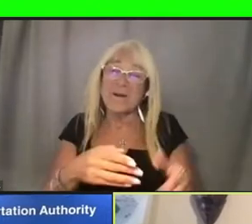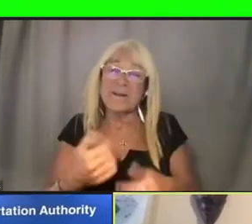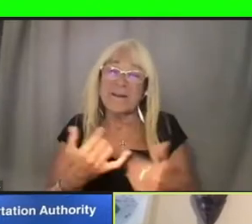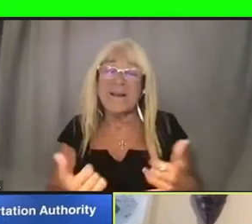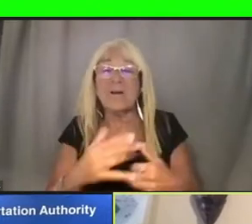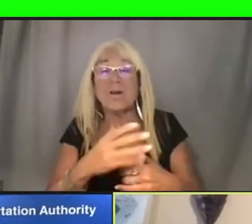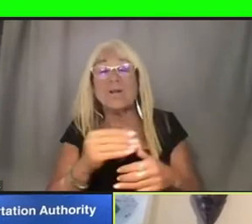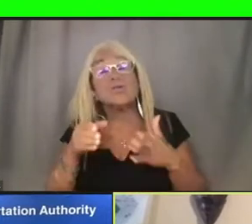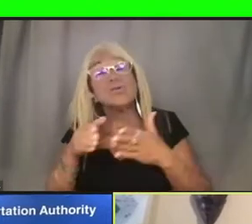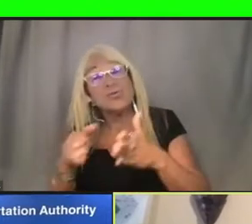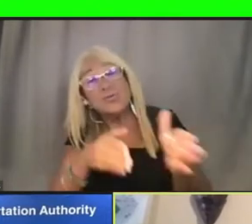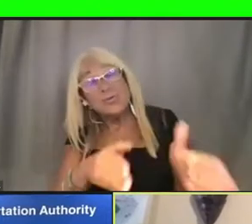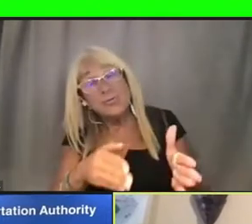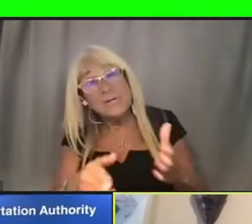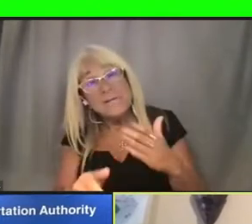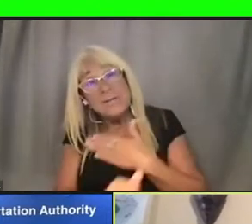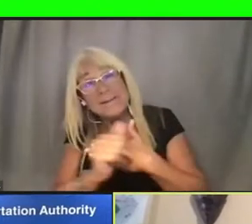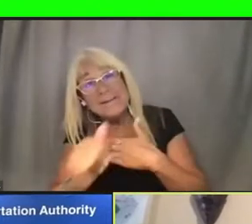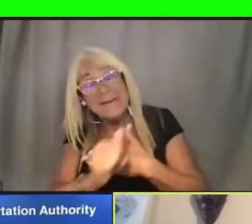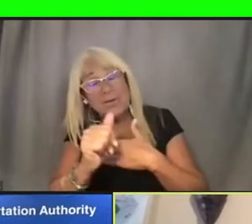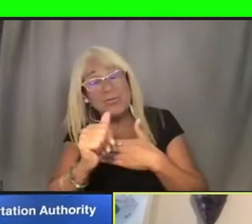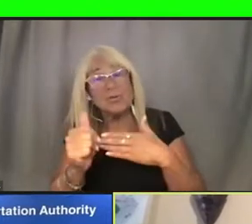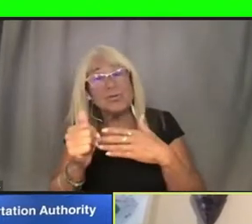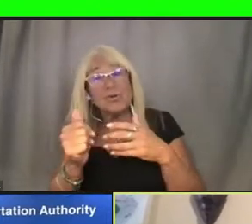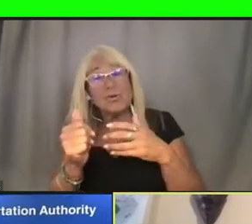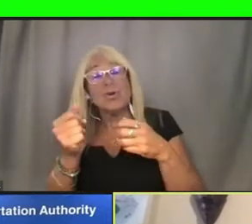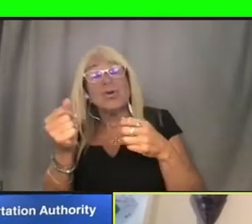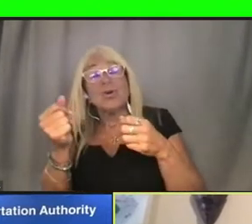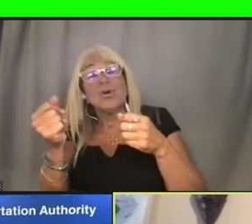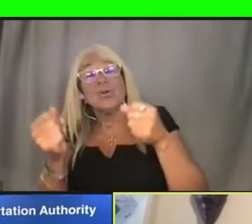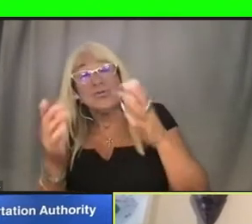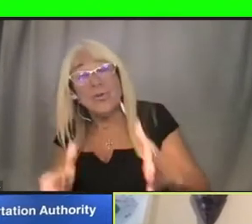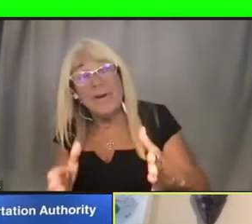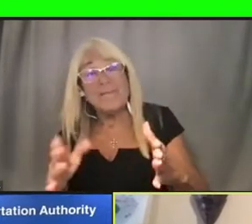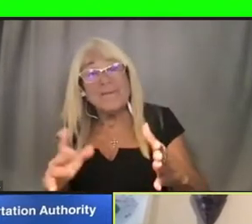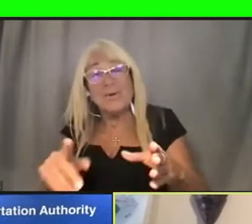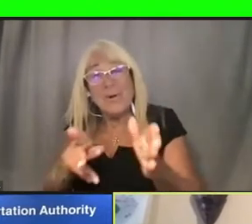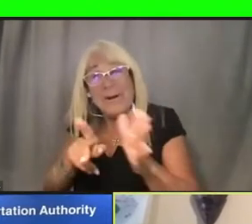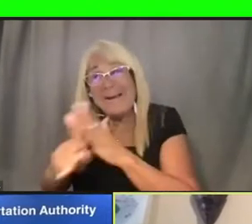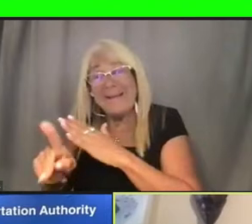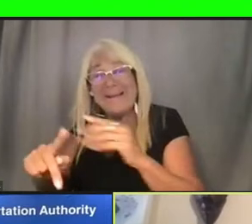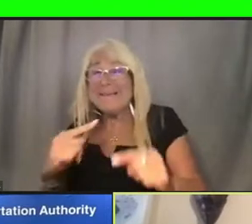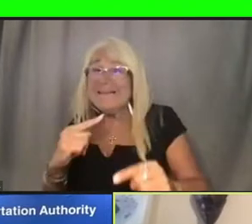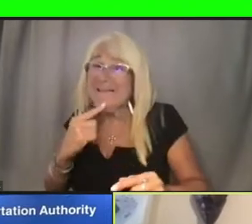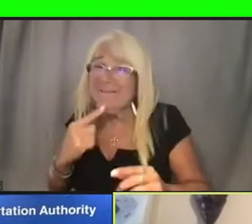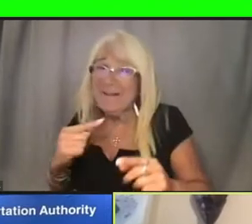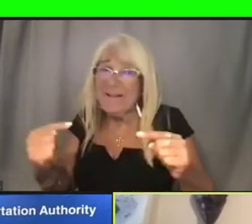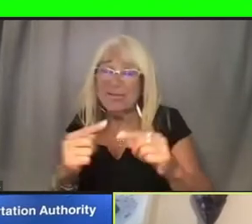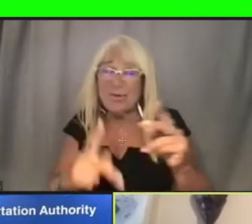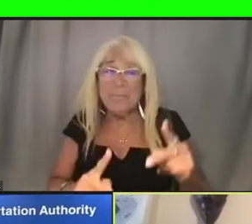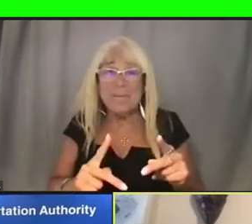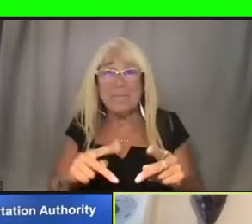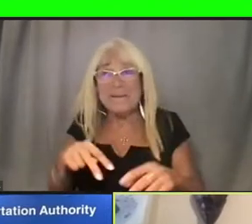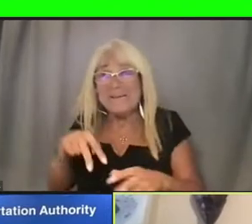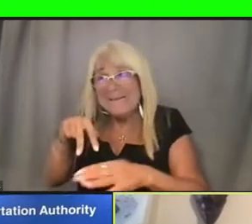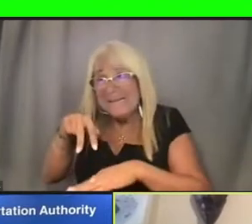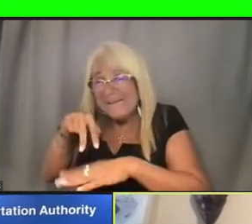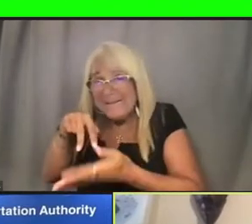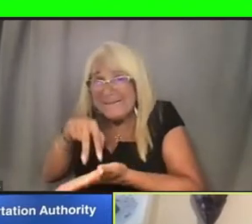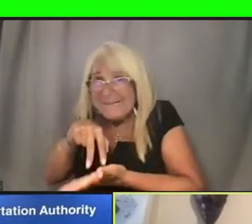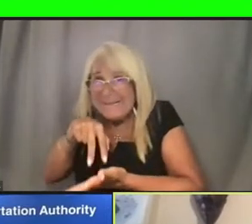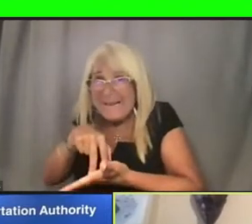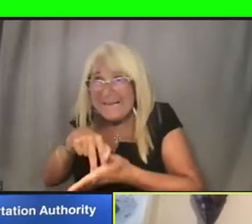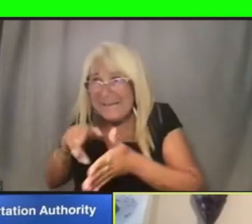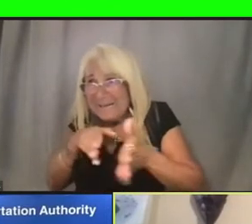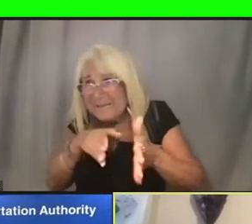streets so dangerous that drivers are killing and severely injuring people who are standing on sidewalks babies in strollers and